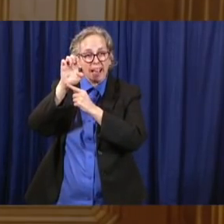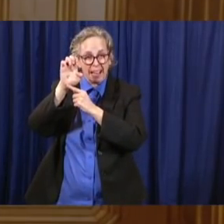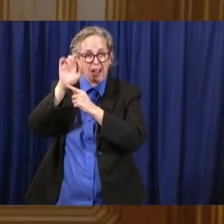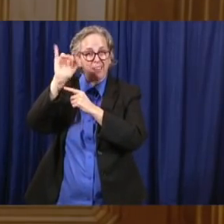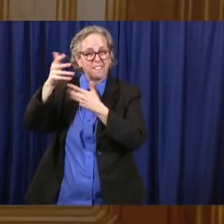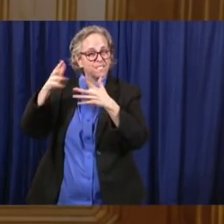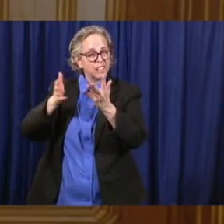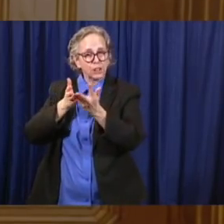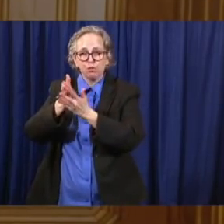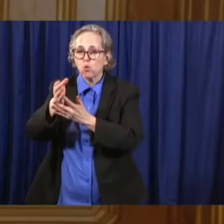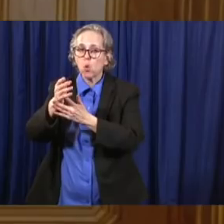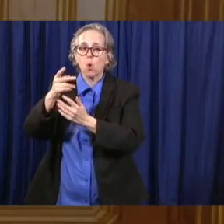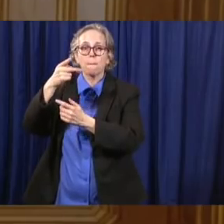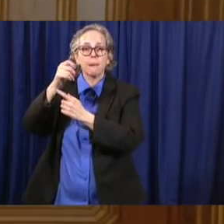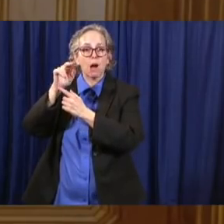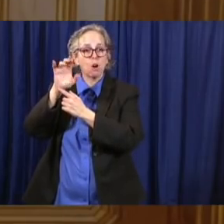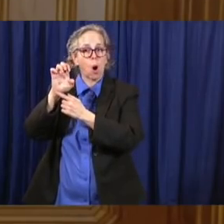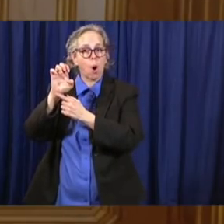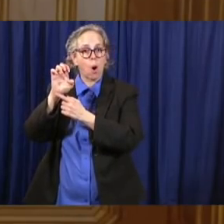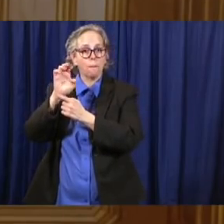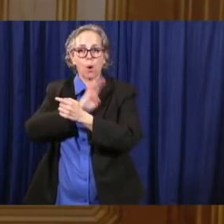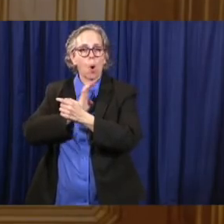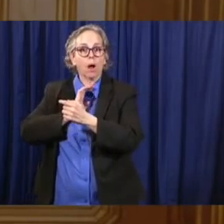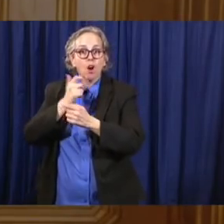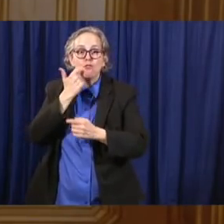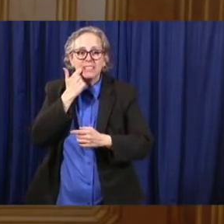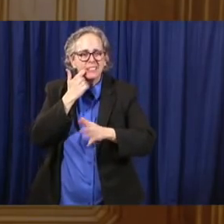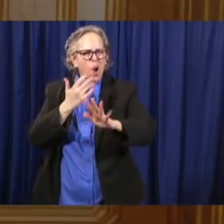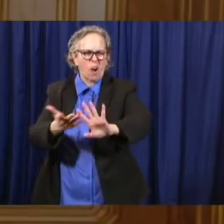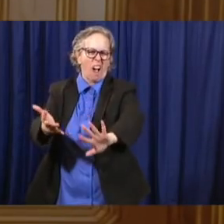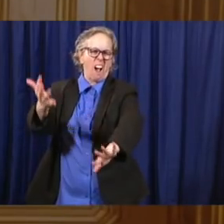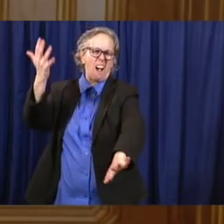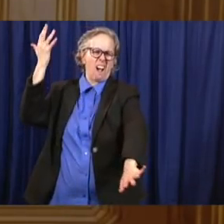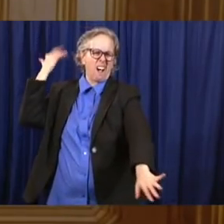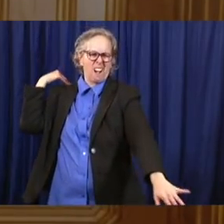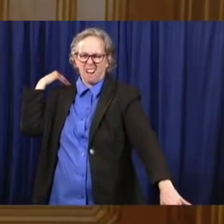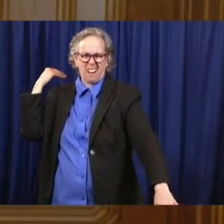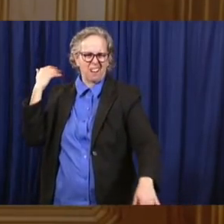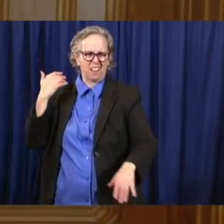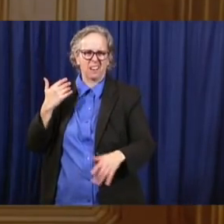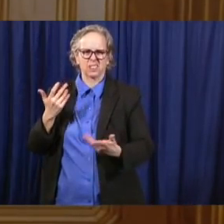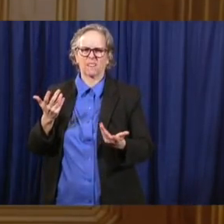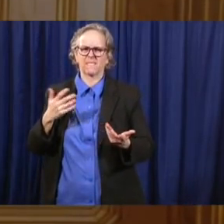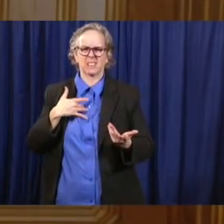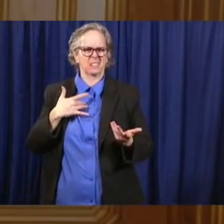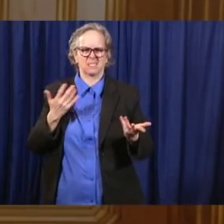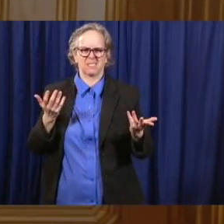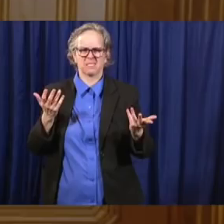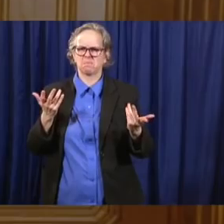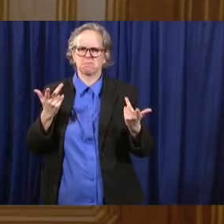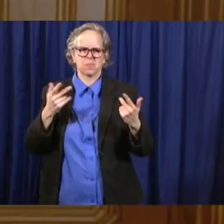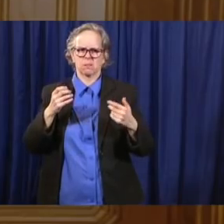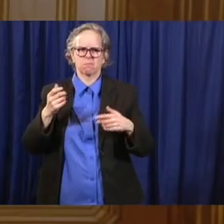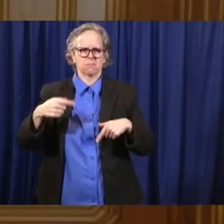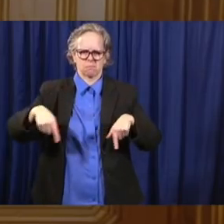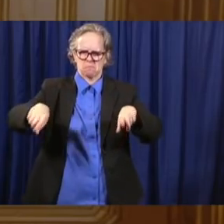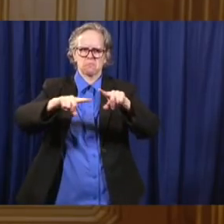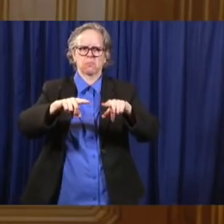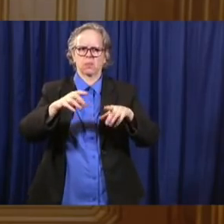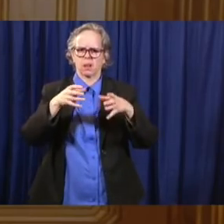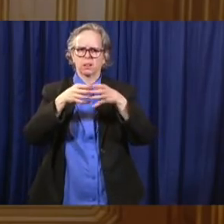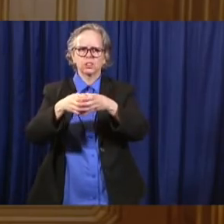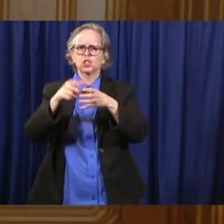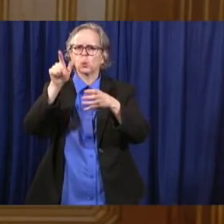seemed to me fair to everybody to treat everybody the same in that group. Send them off to the parole board, see what the parole board